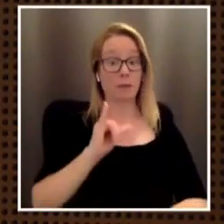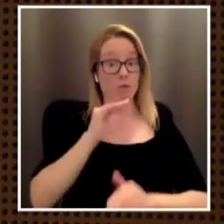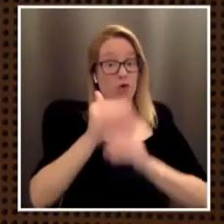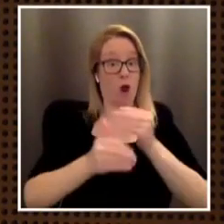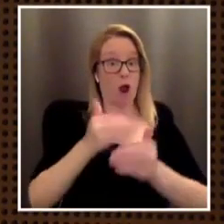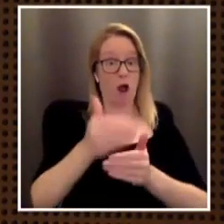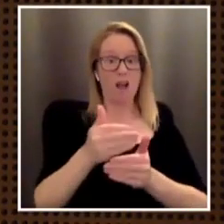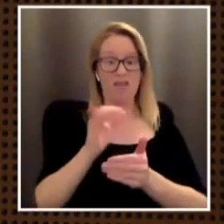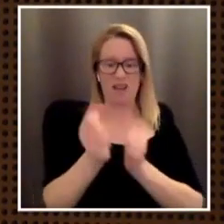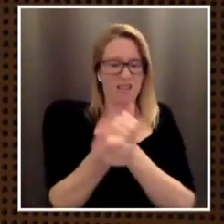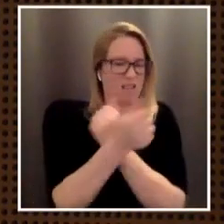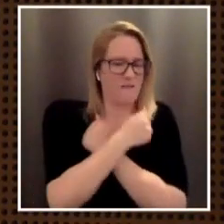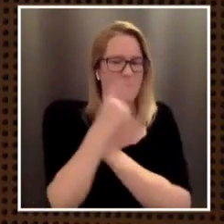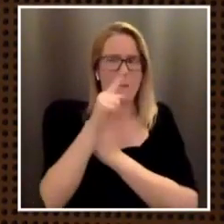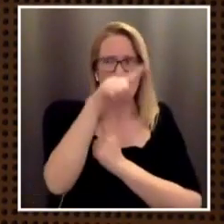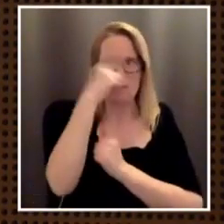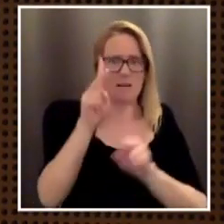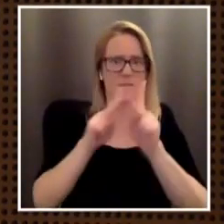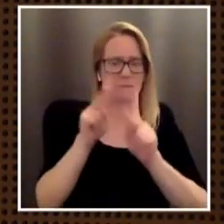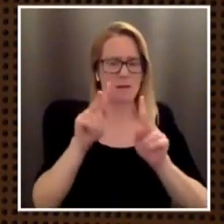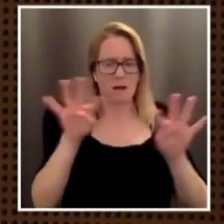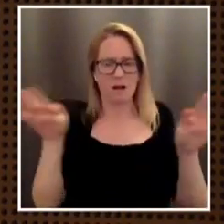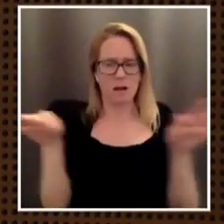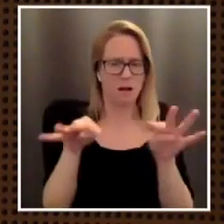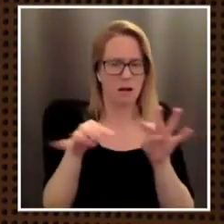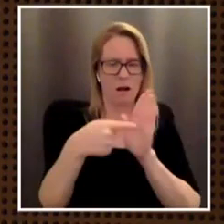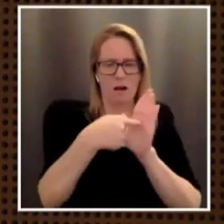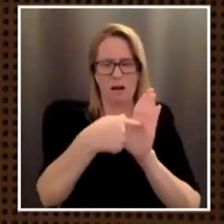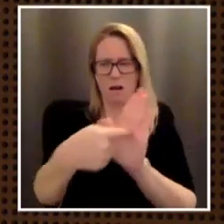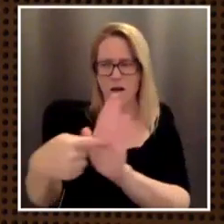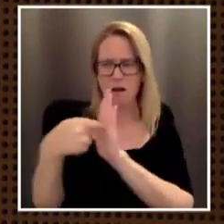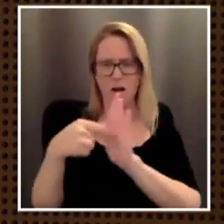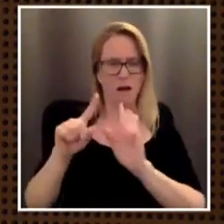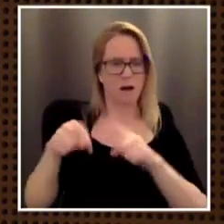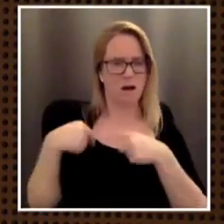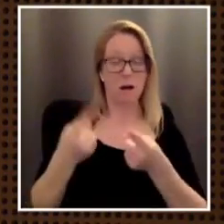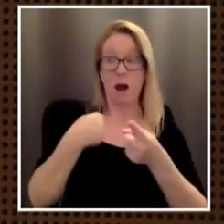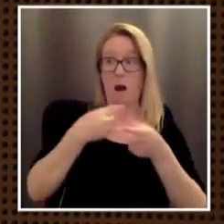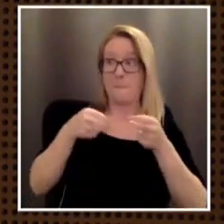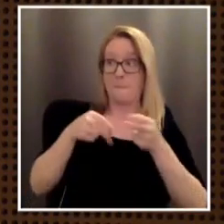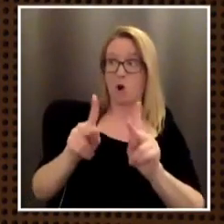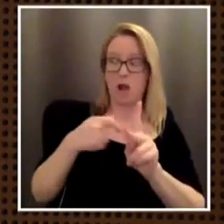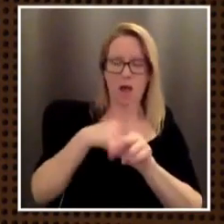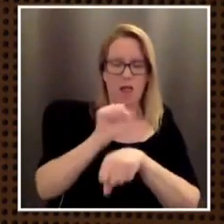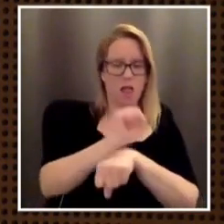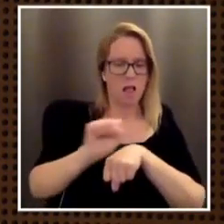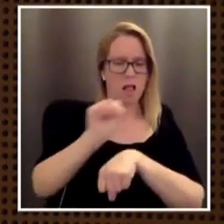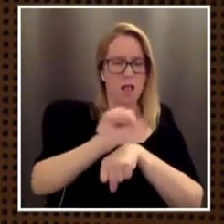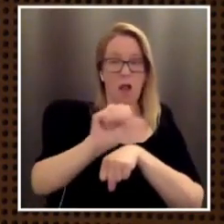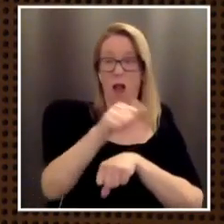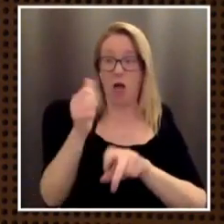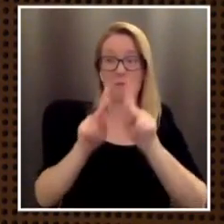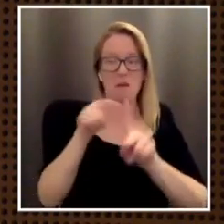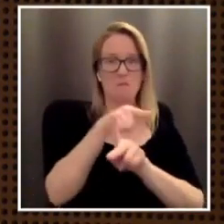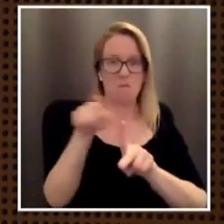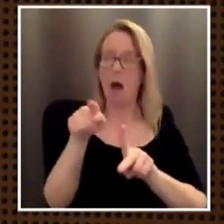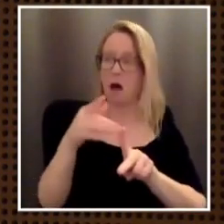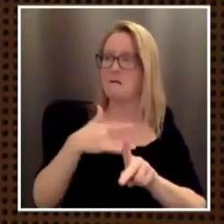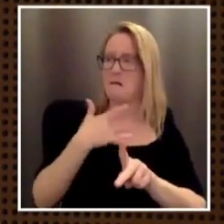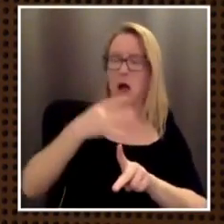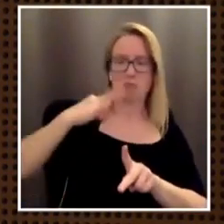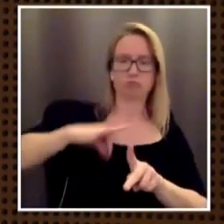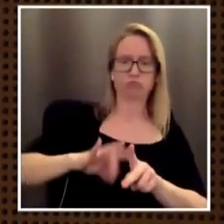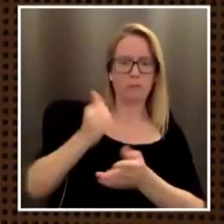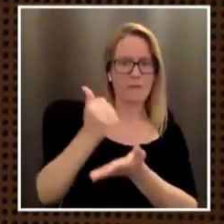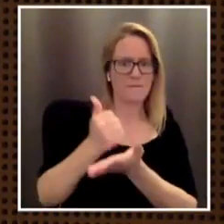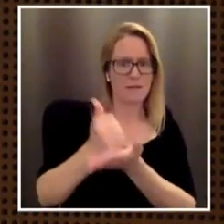that love for Black people on display, I've had the chance to do some work that others have found useful.